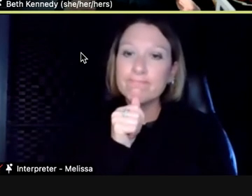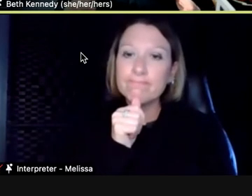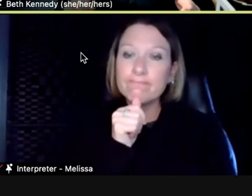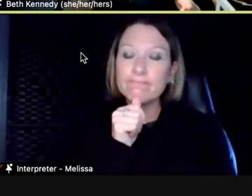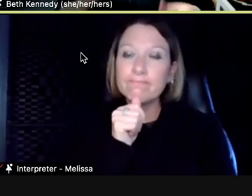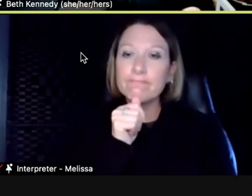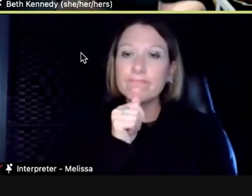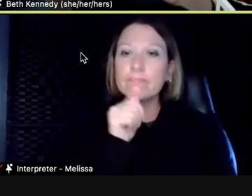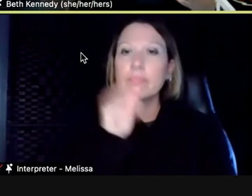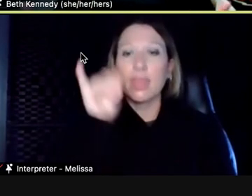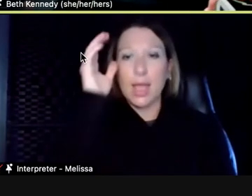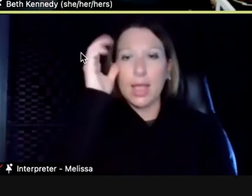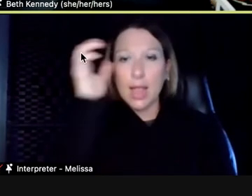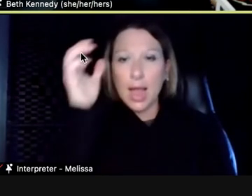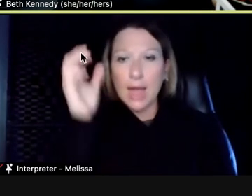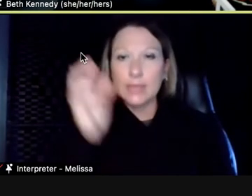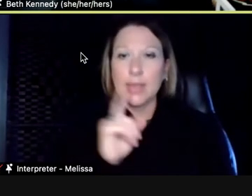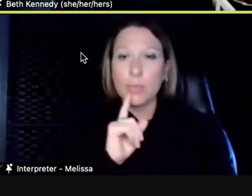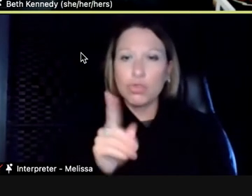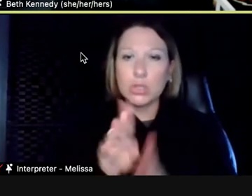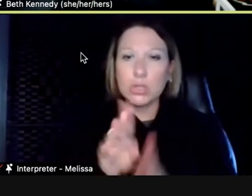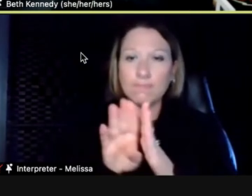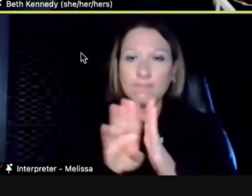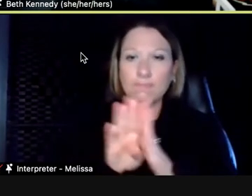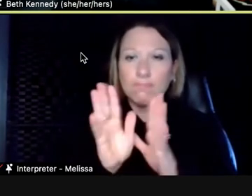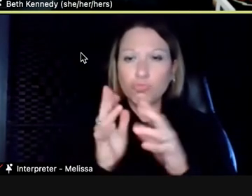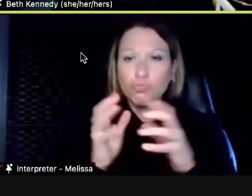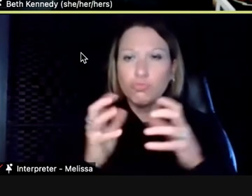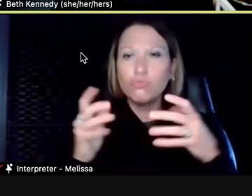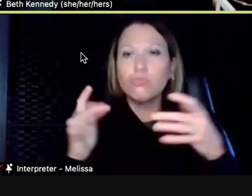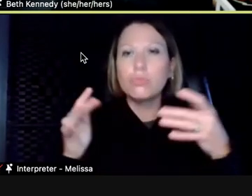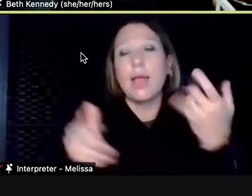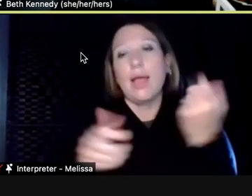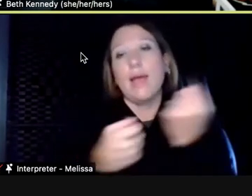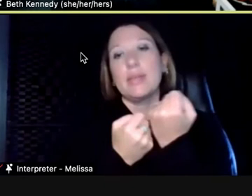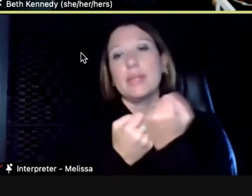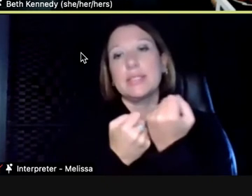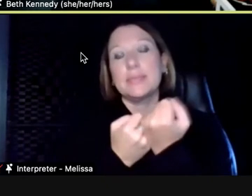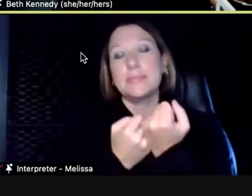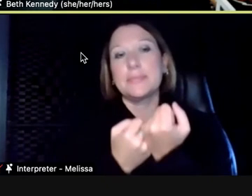concept within the district, and then do your advocacy.